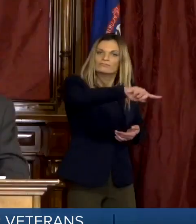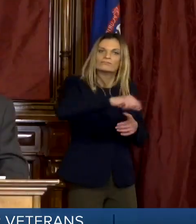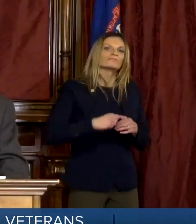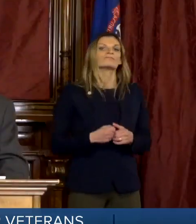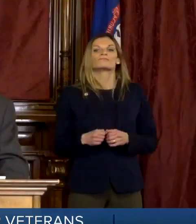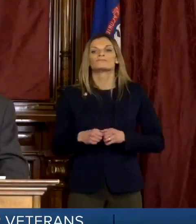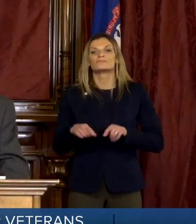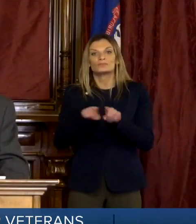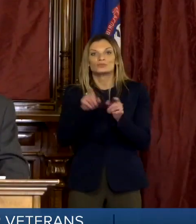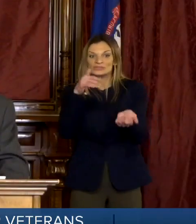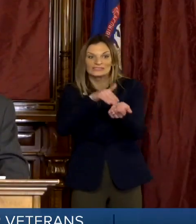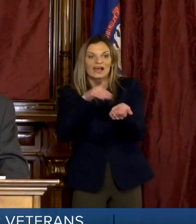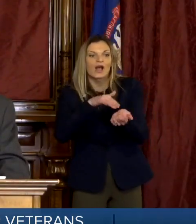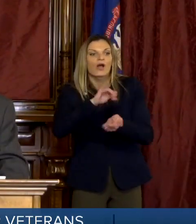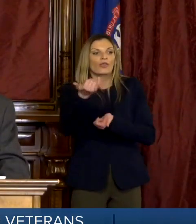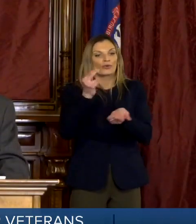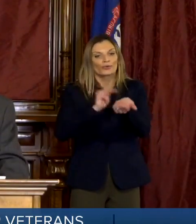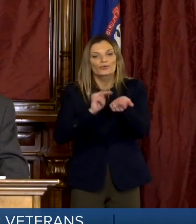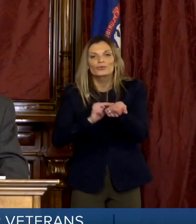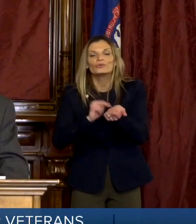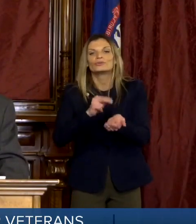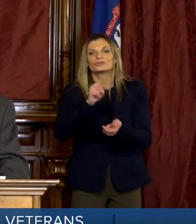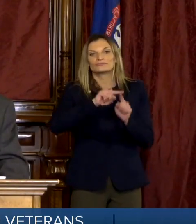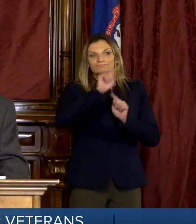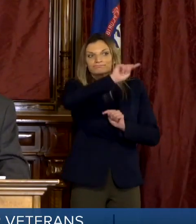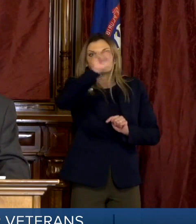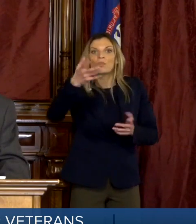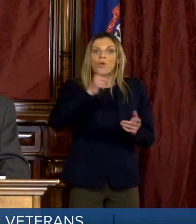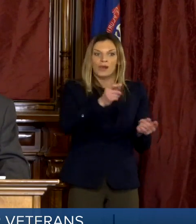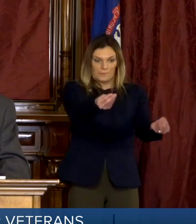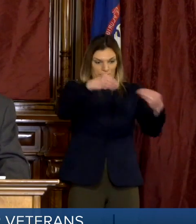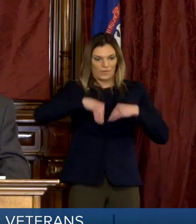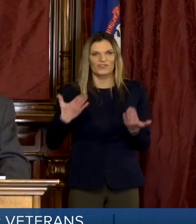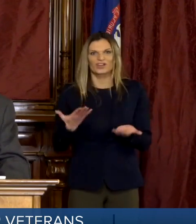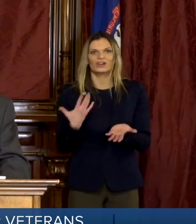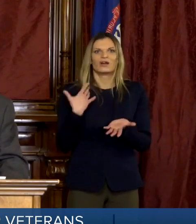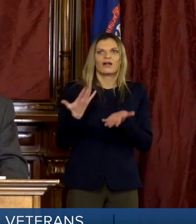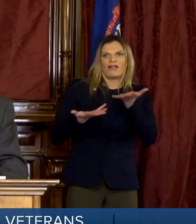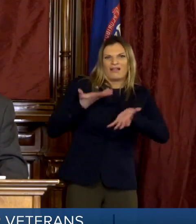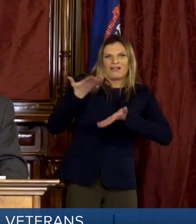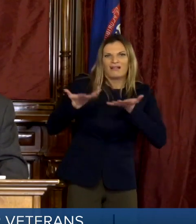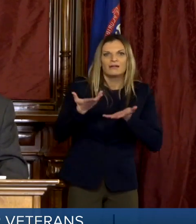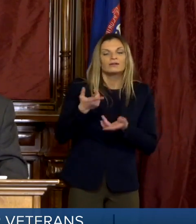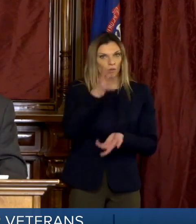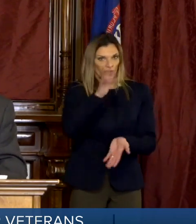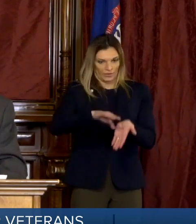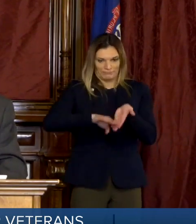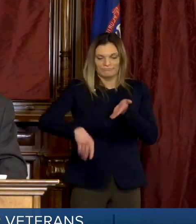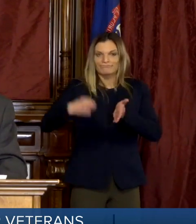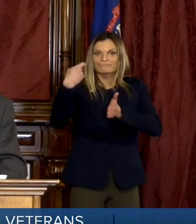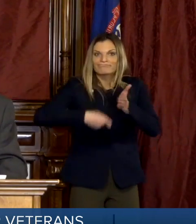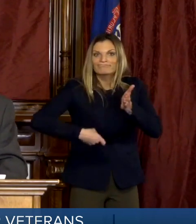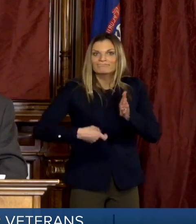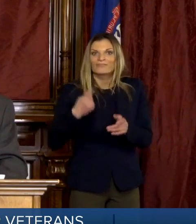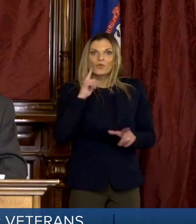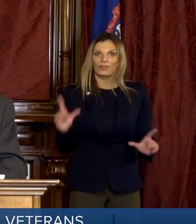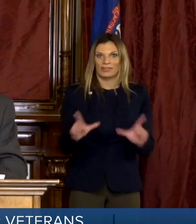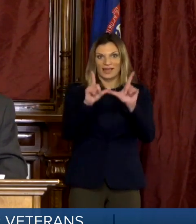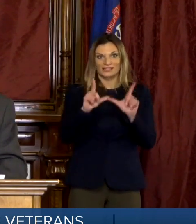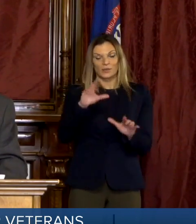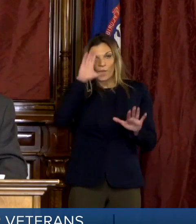can always use more doctors, more nurses, more technicians, and this hopefully will